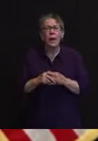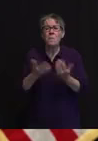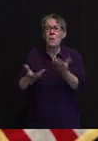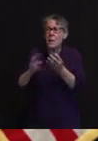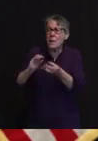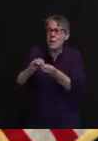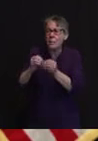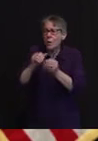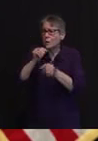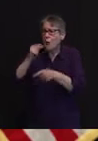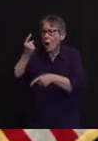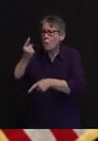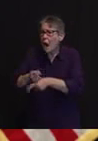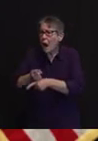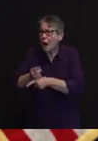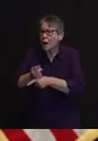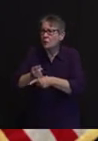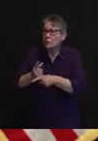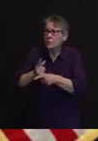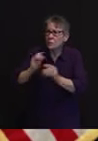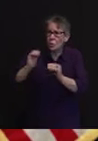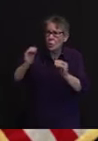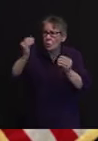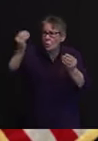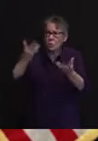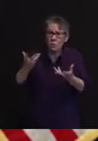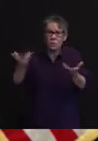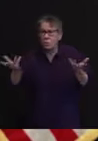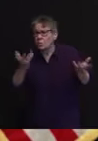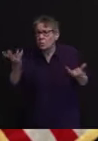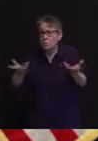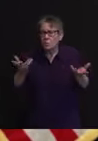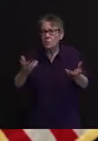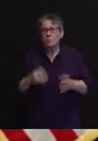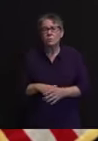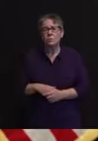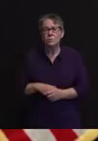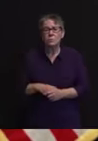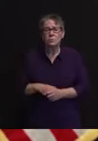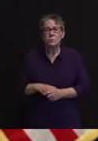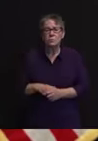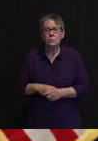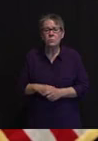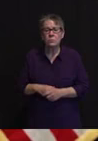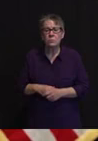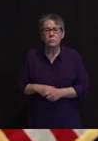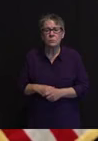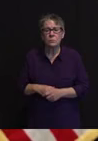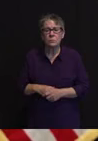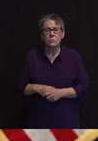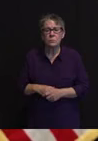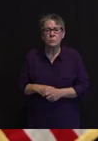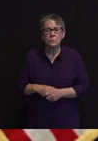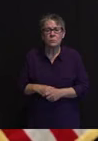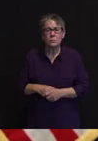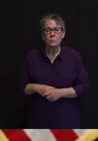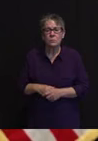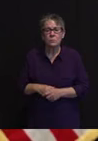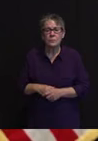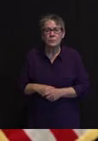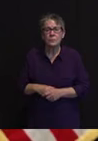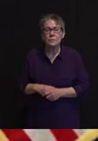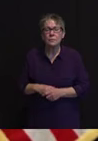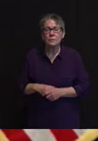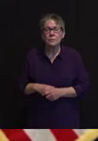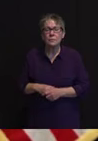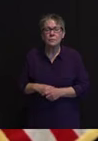things, we're hearing a lot of concern about staffing at hospitals from CEOs. The Colonel gives us a count of numbers of police and troopers